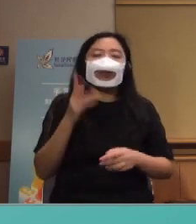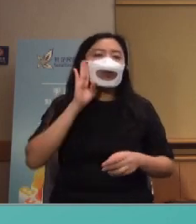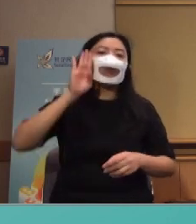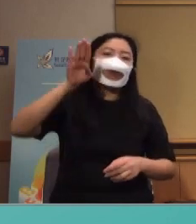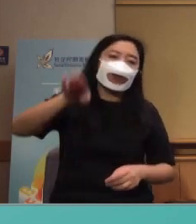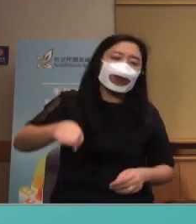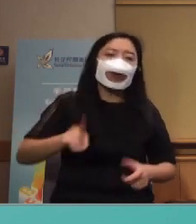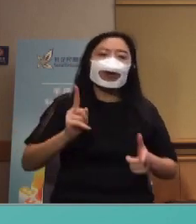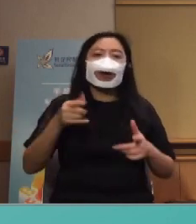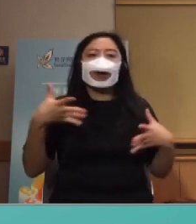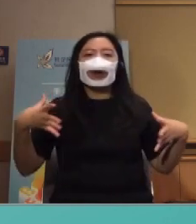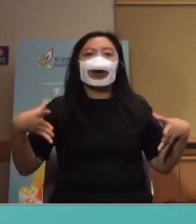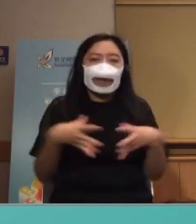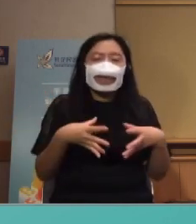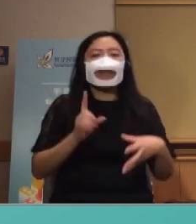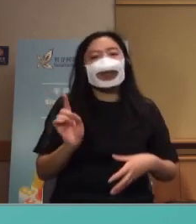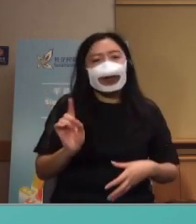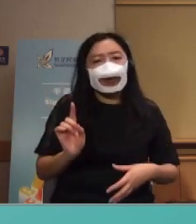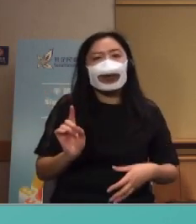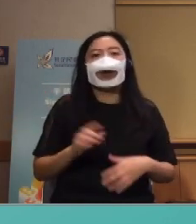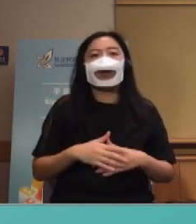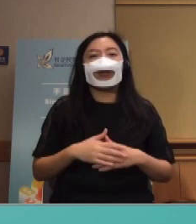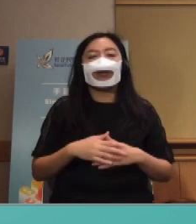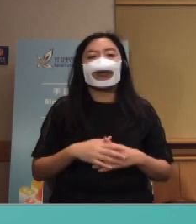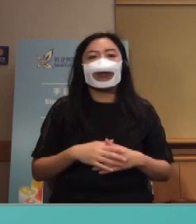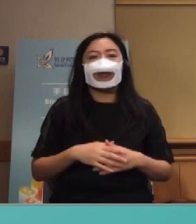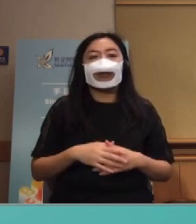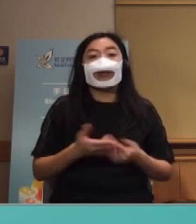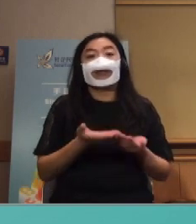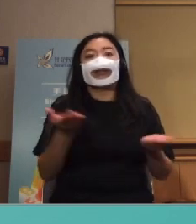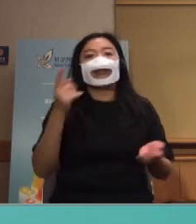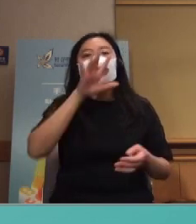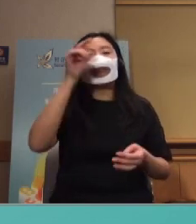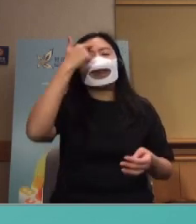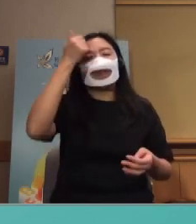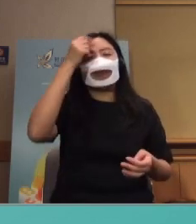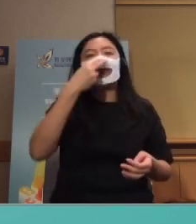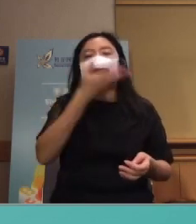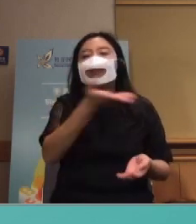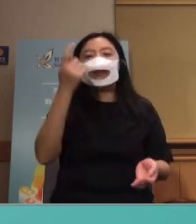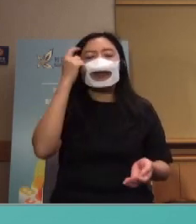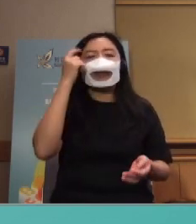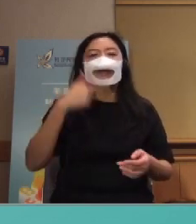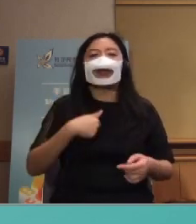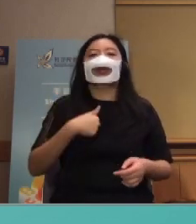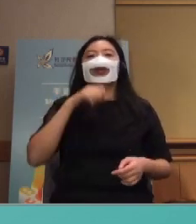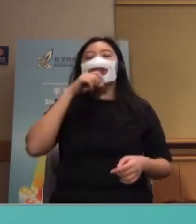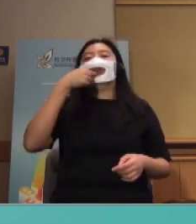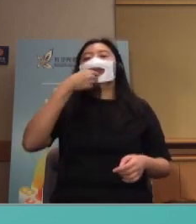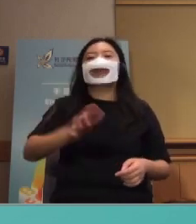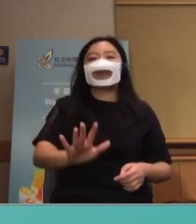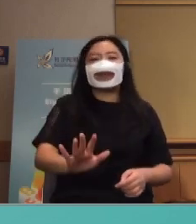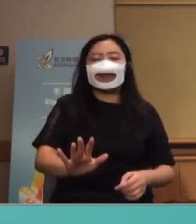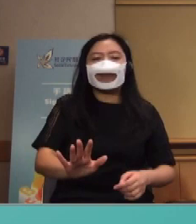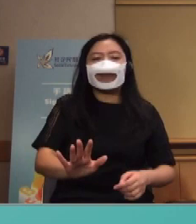because I know there's a lot more interesting and smart people than me to talk. But I'll just go back, claim your first NFT, give it a try. I think the other thing that I really